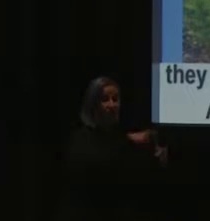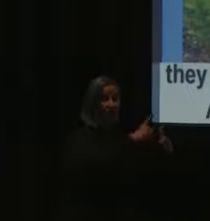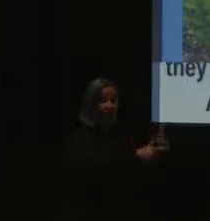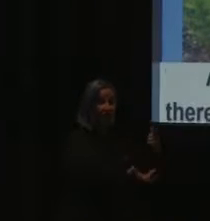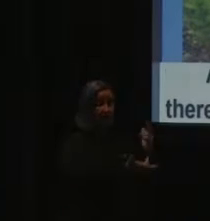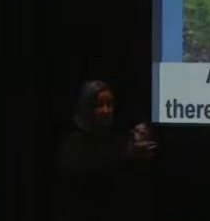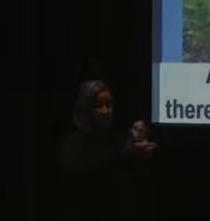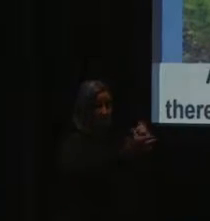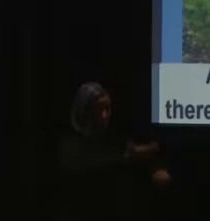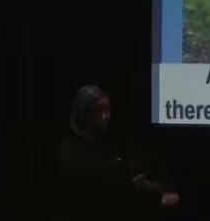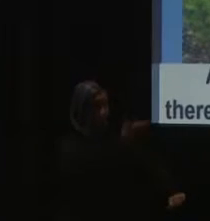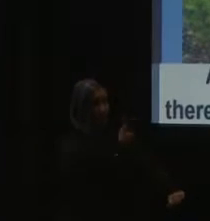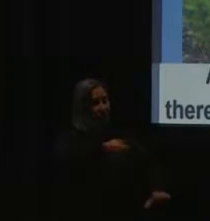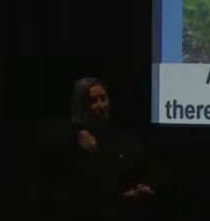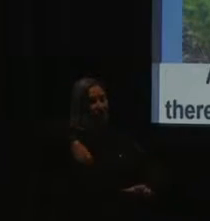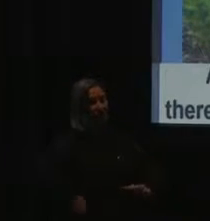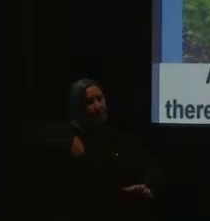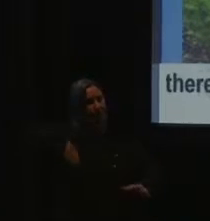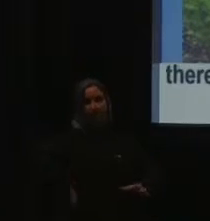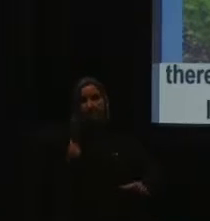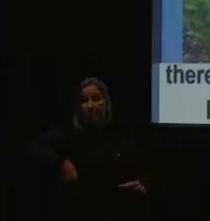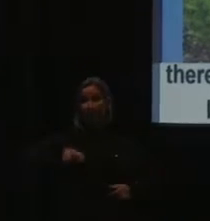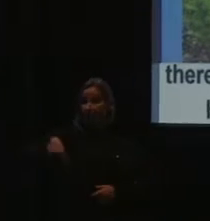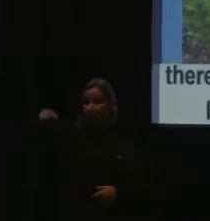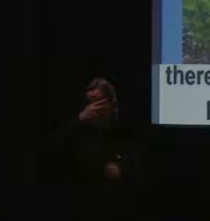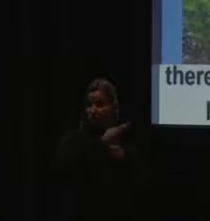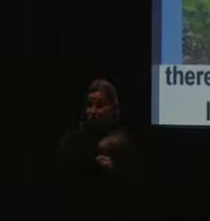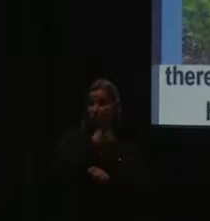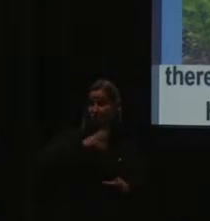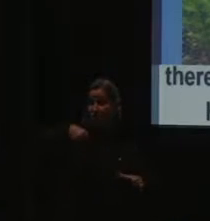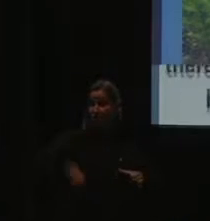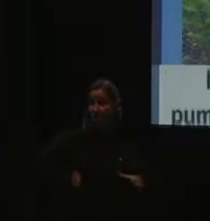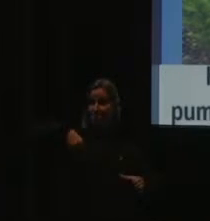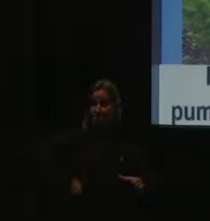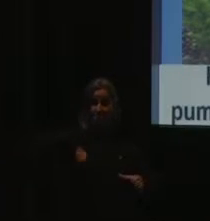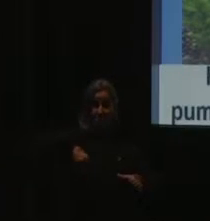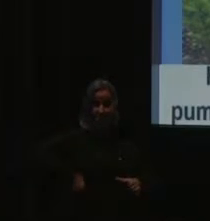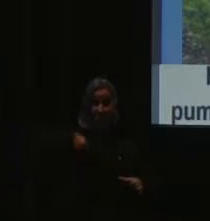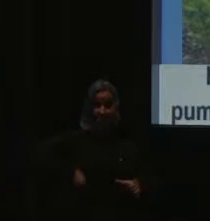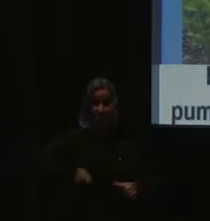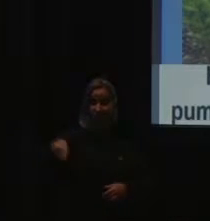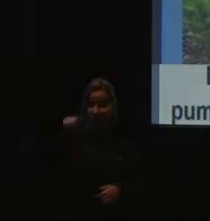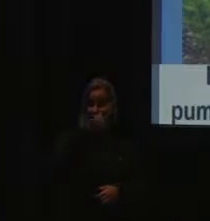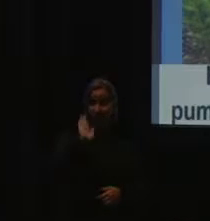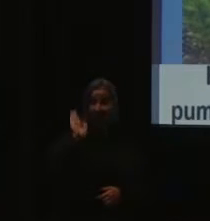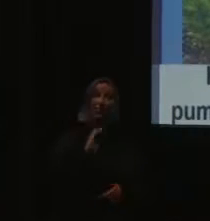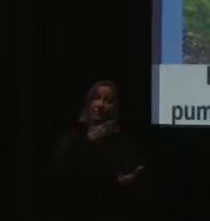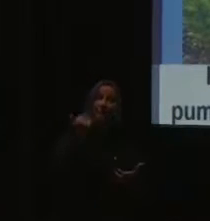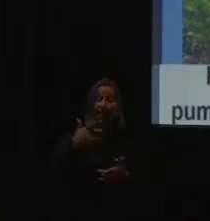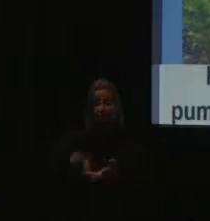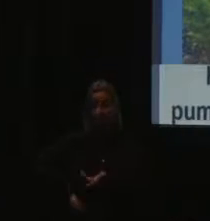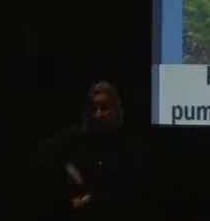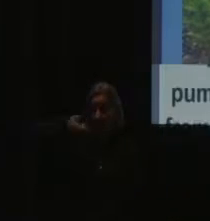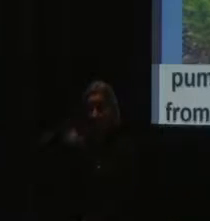pump available. I don't know how many of you in the audience have ever used a pump to draw water from the ground. It's an improvement from drawing from the